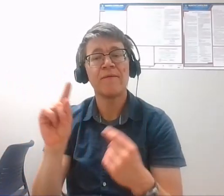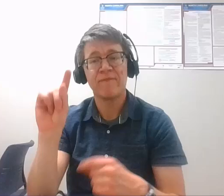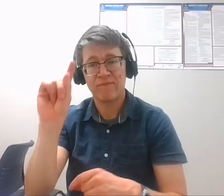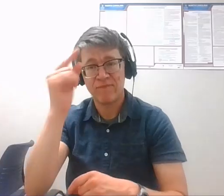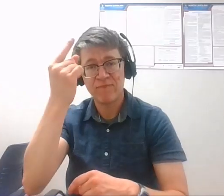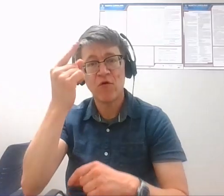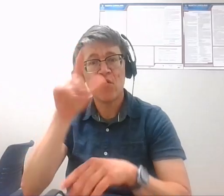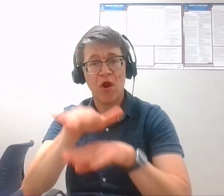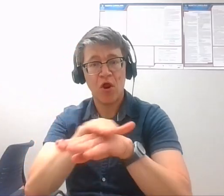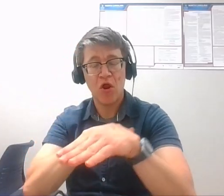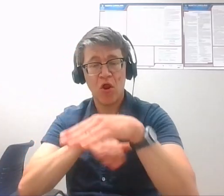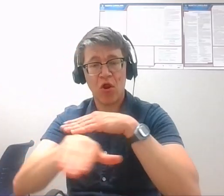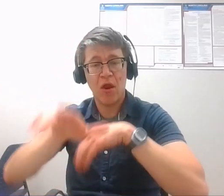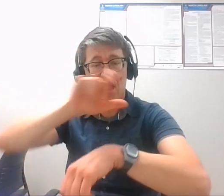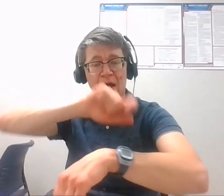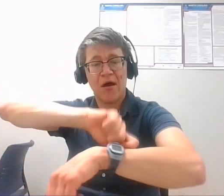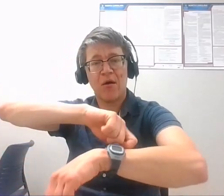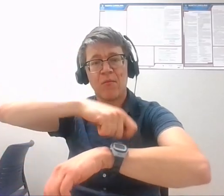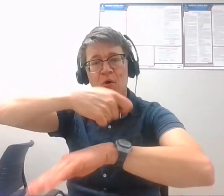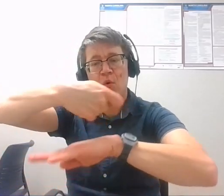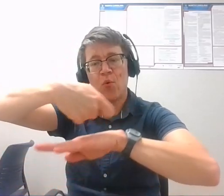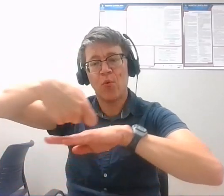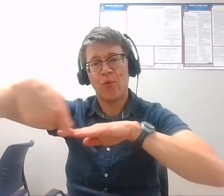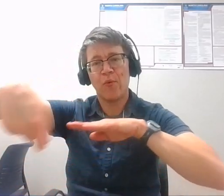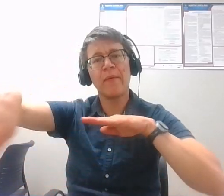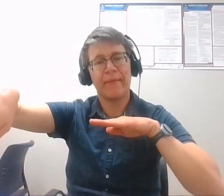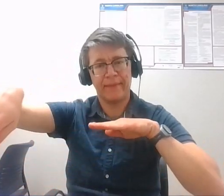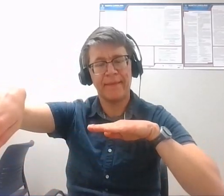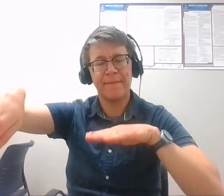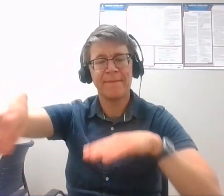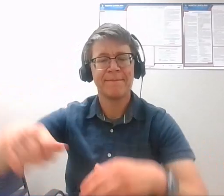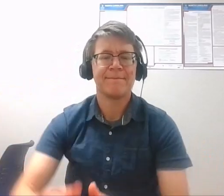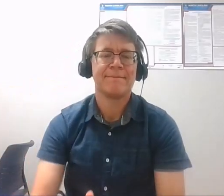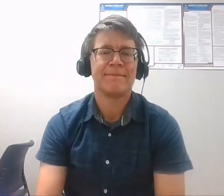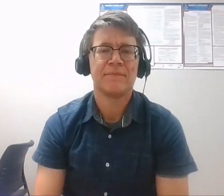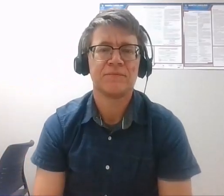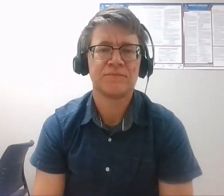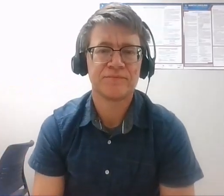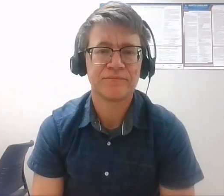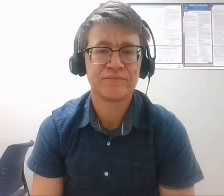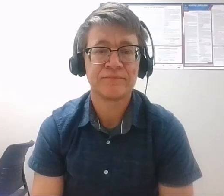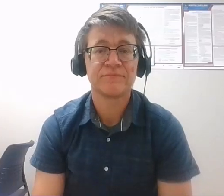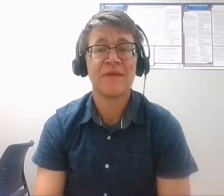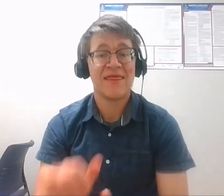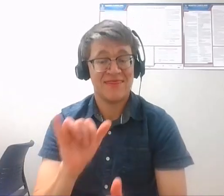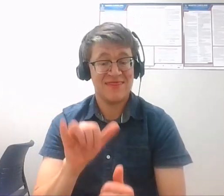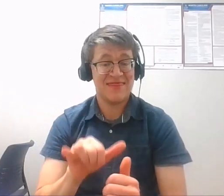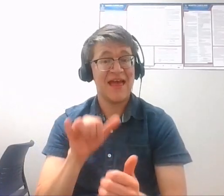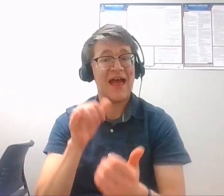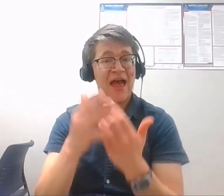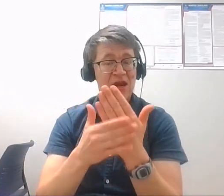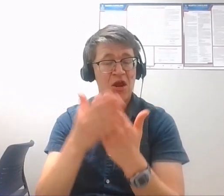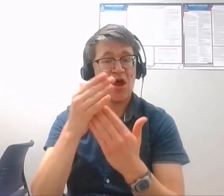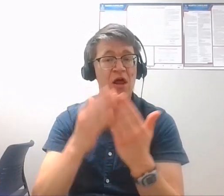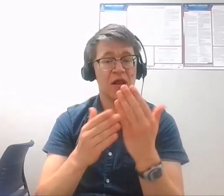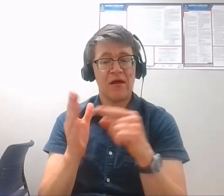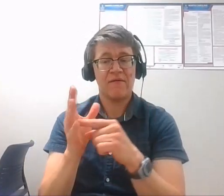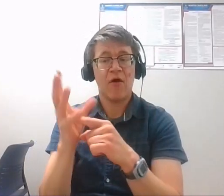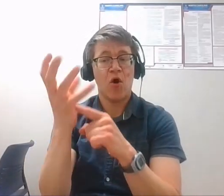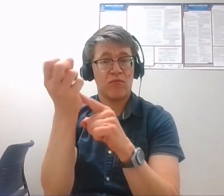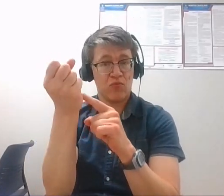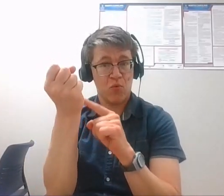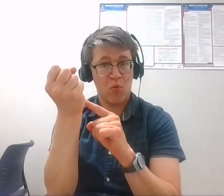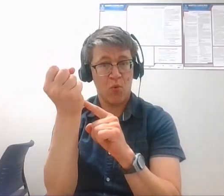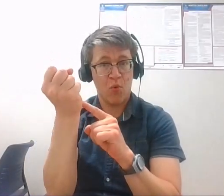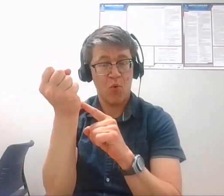the first glove on the external surface at the cuff and gently peel off. Hold the removed glove in the gloved hand. Then slide